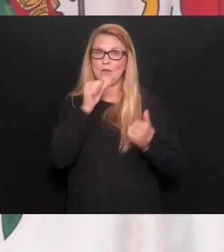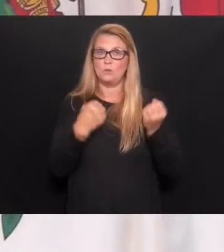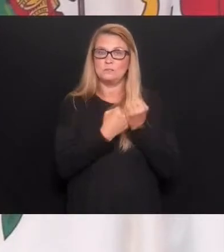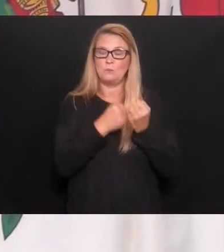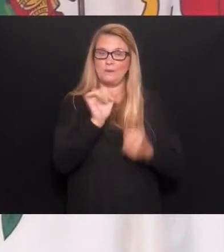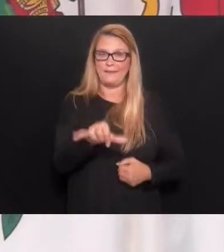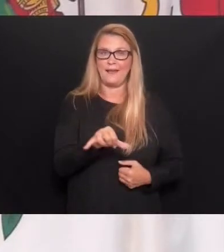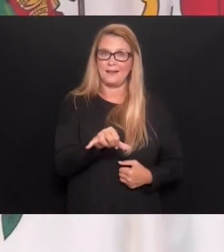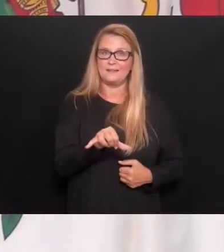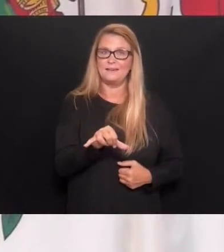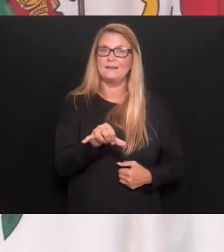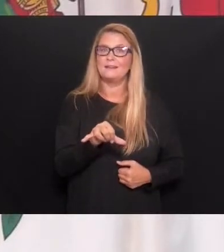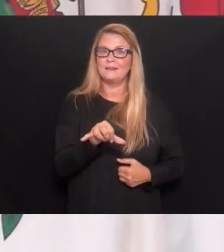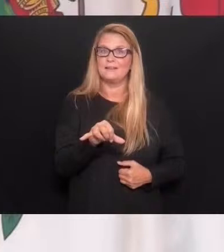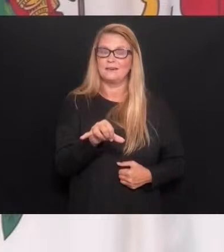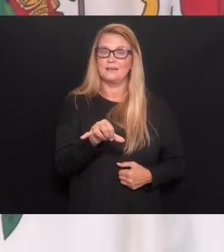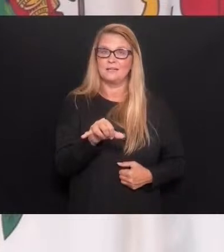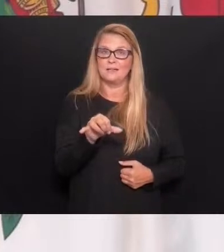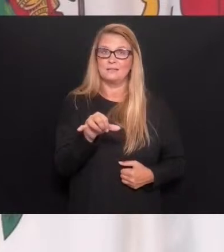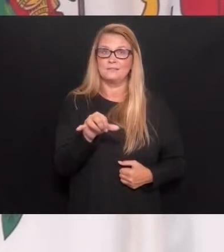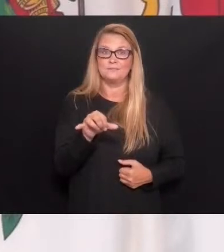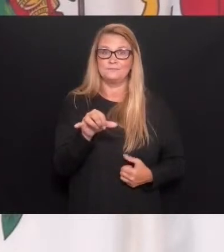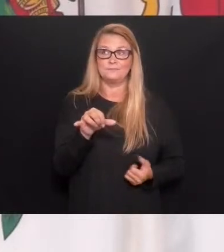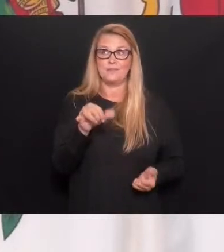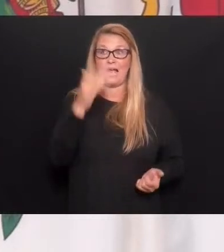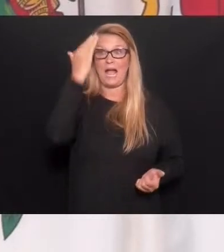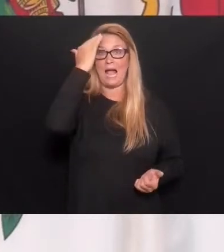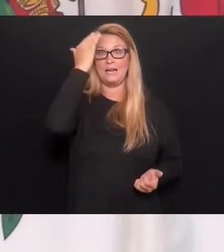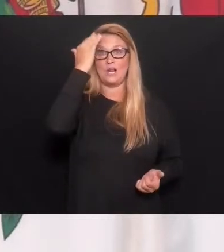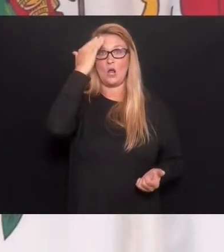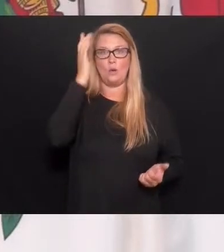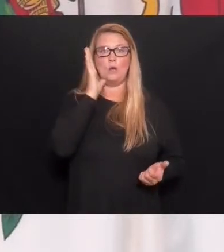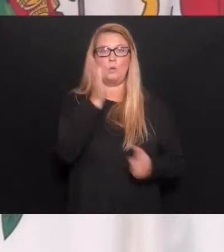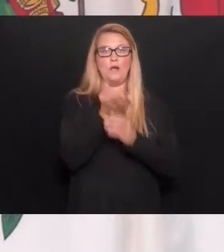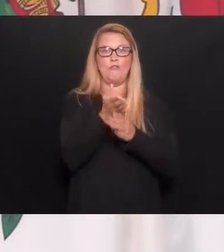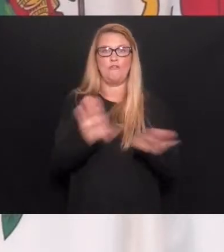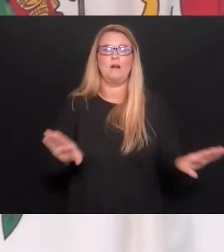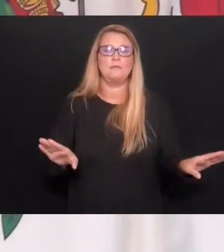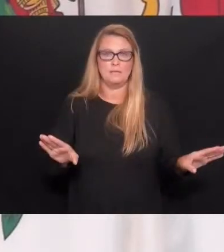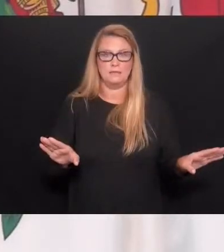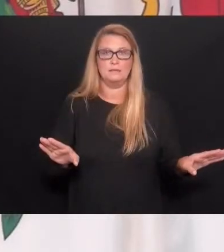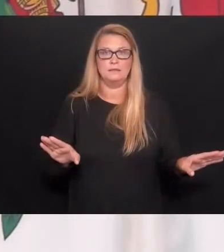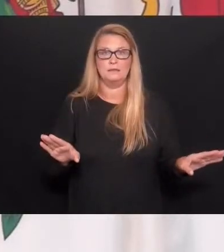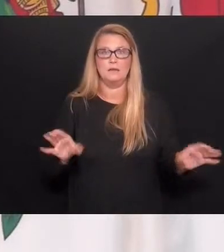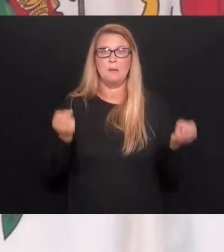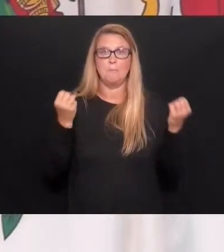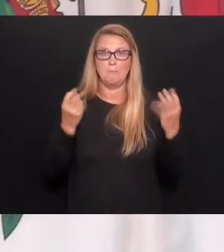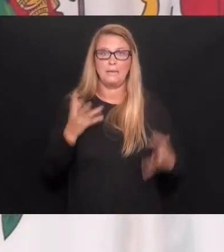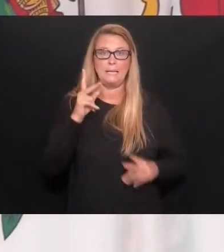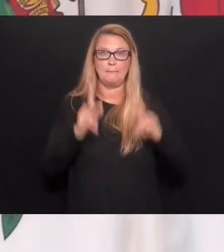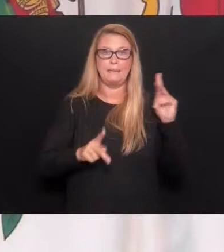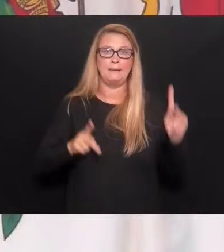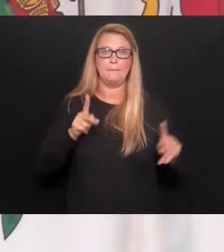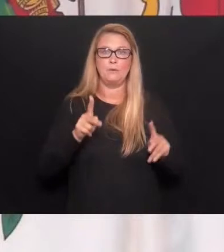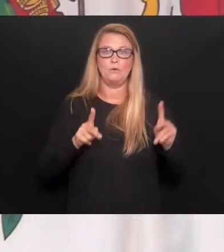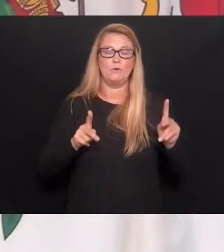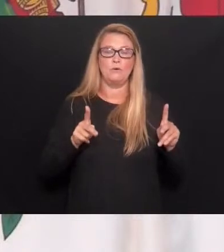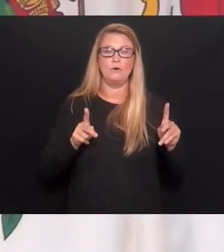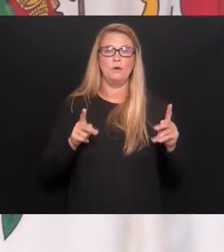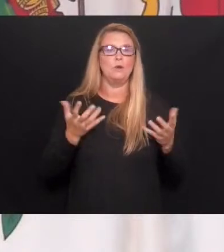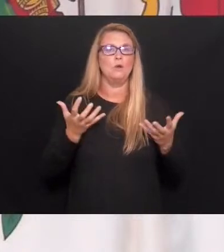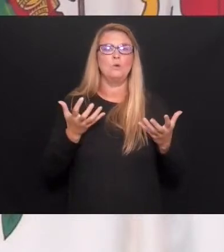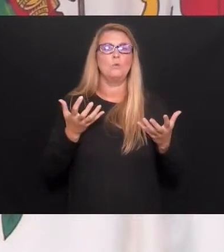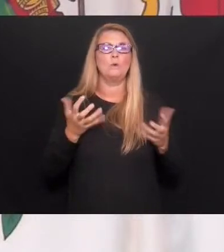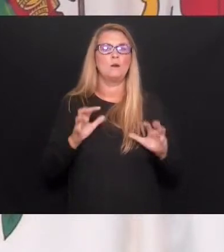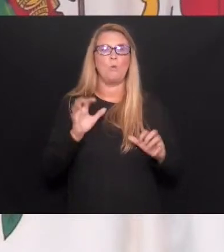from the standpoint of how I know that it would fragment many of us, and we don't